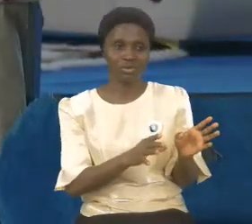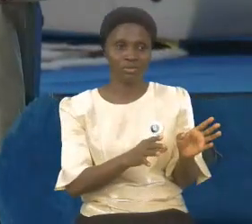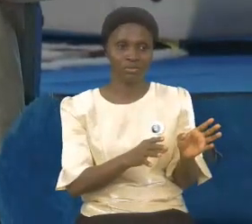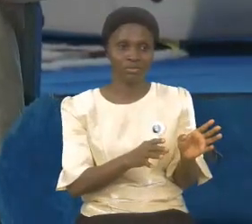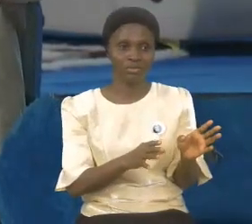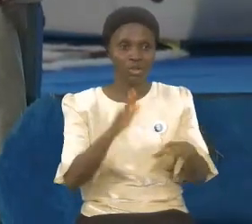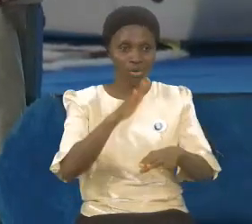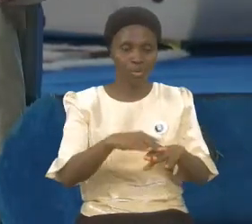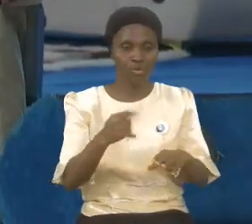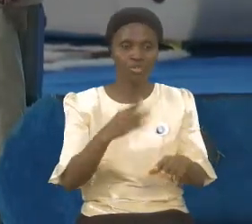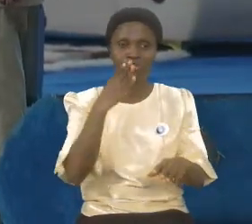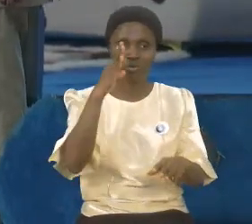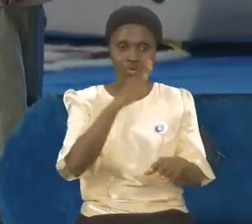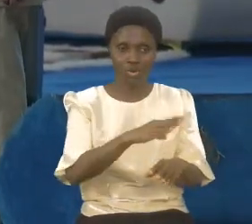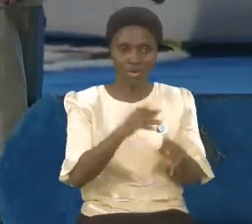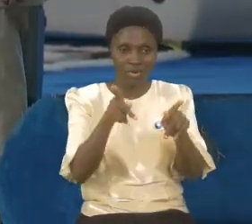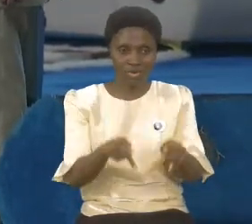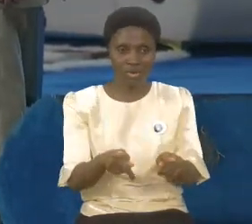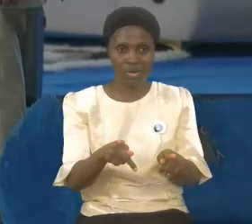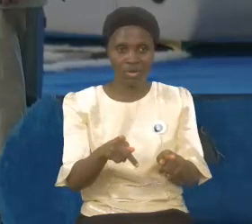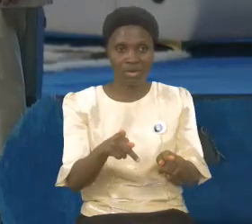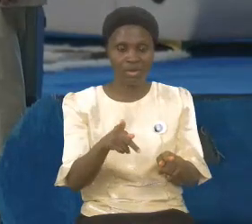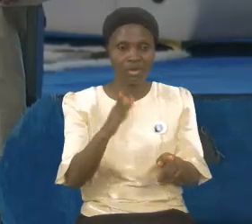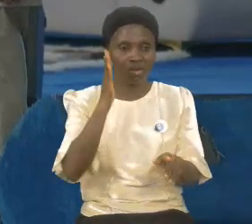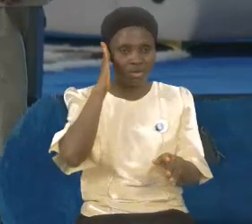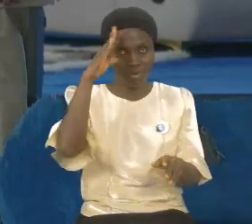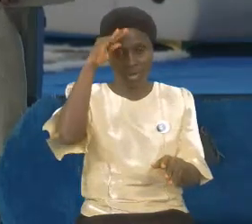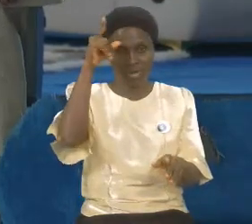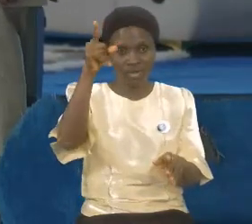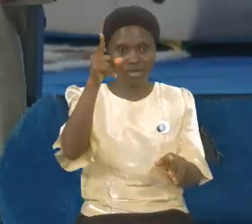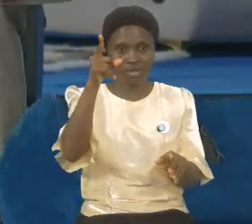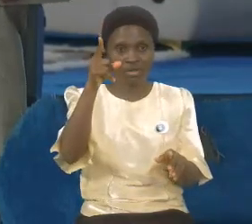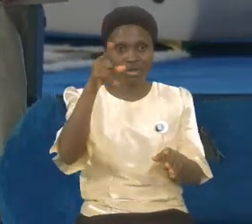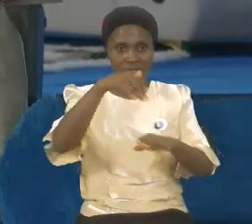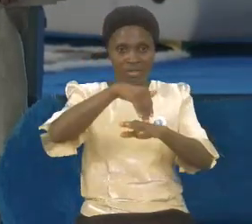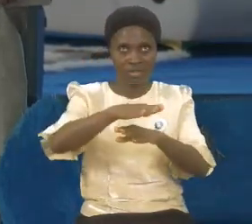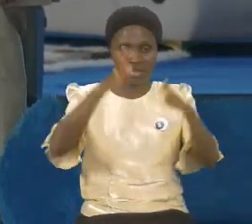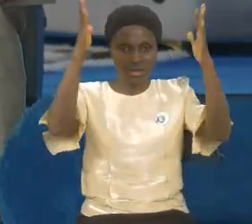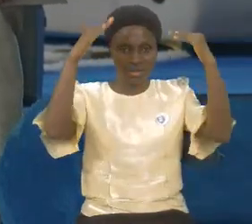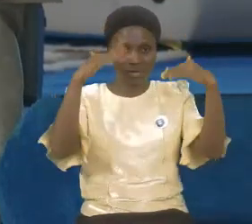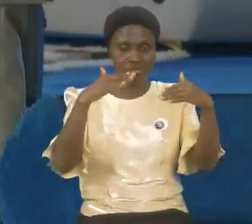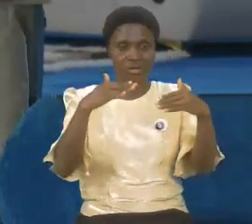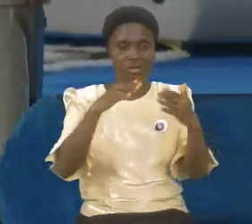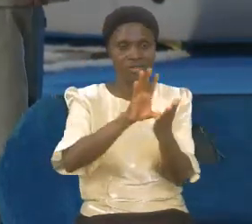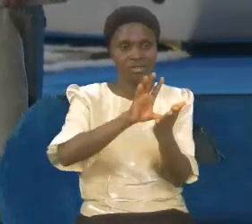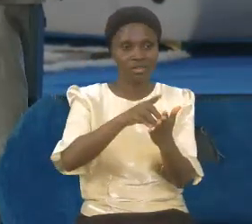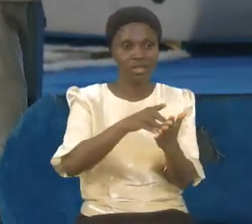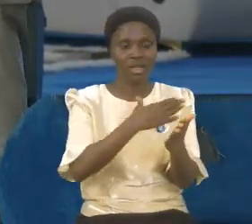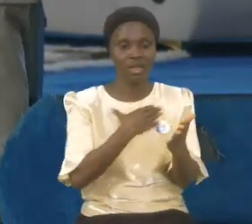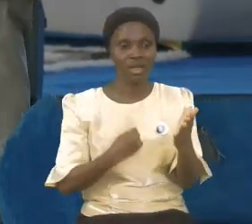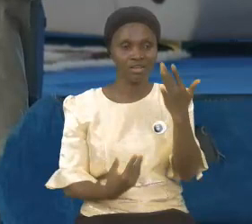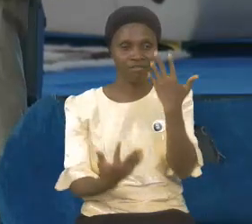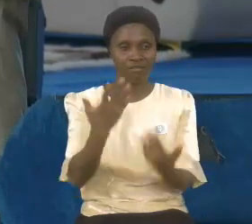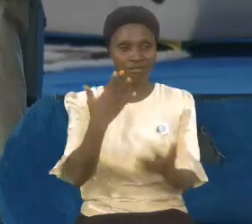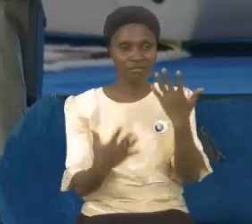wicked shall he rain snares, fire, and brimstone, and an